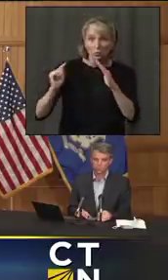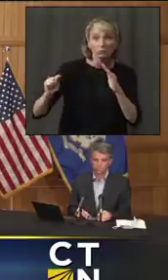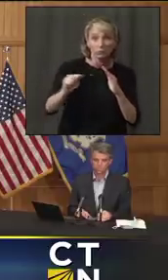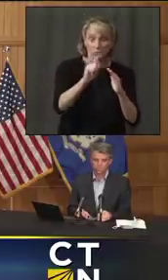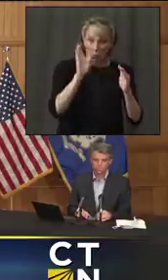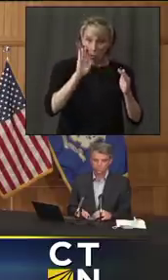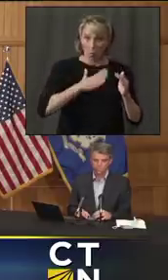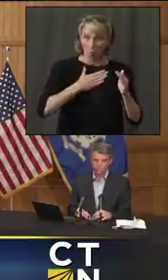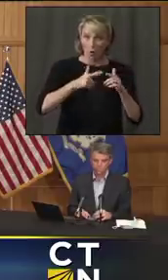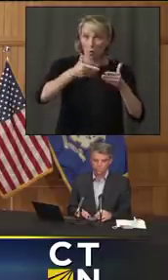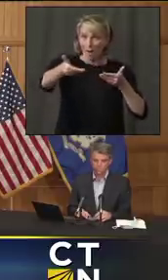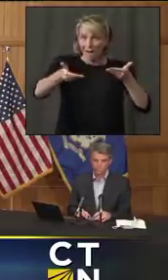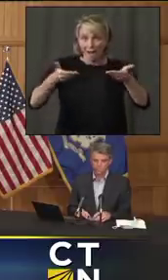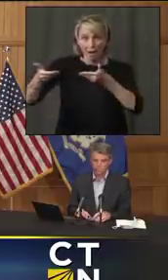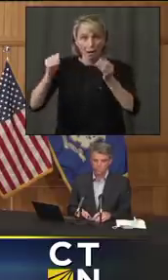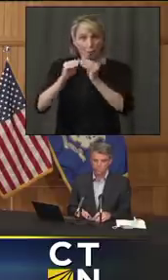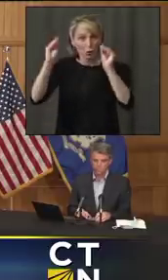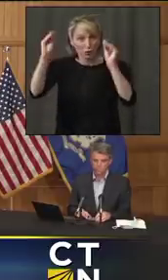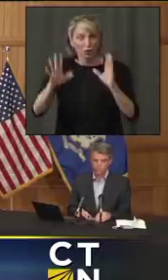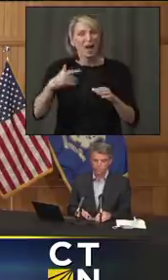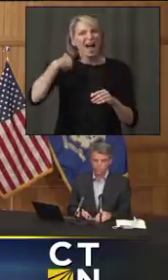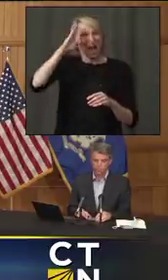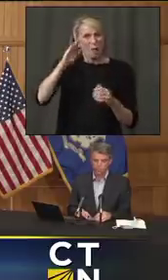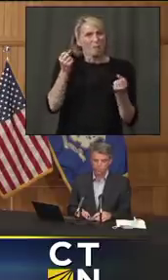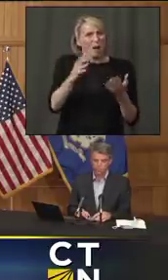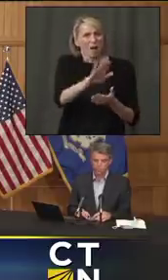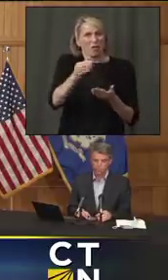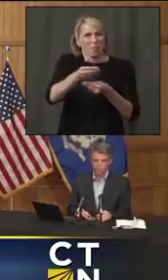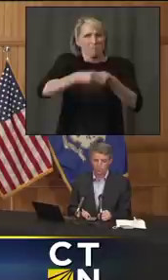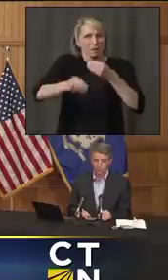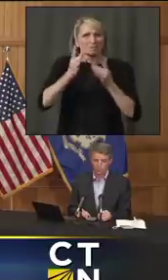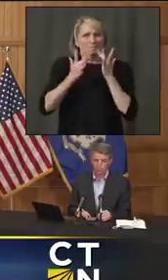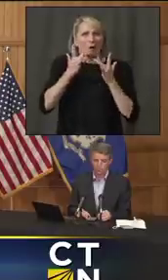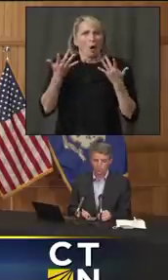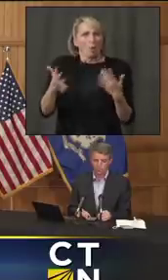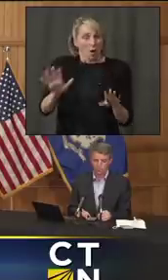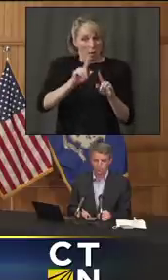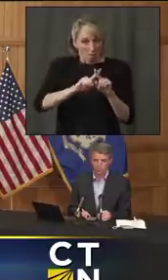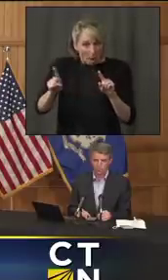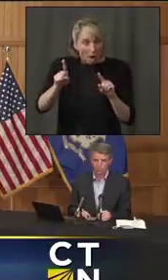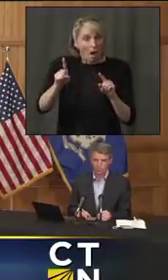in their budgets, which I'm sure are already stretched thin?